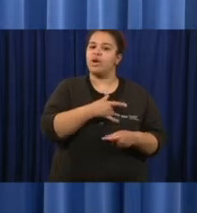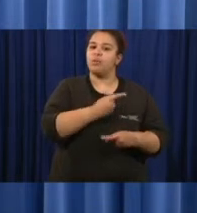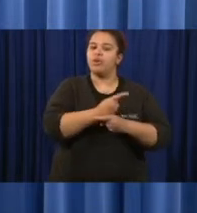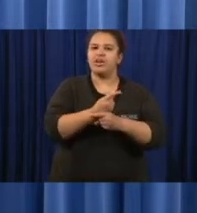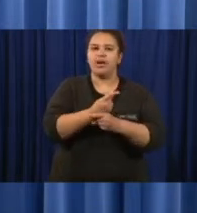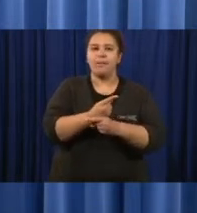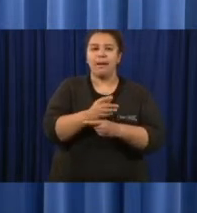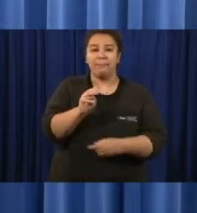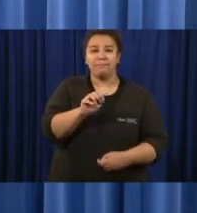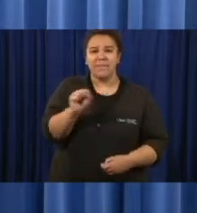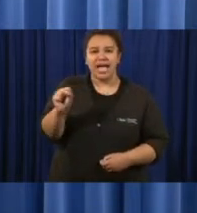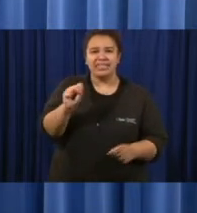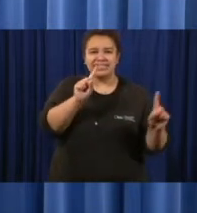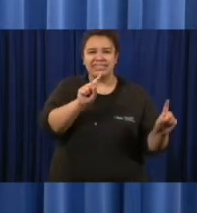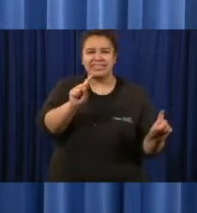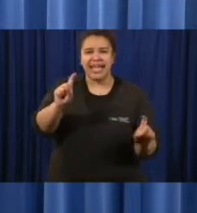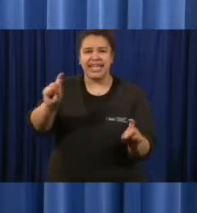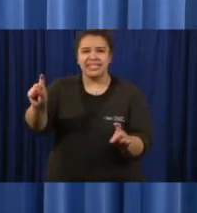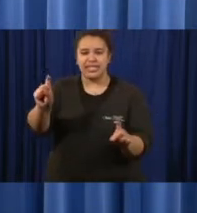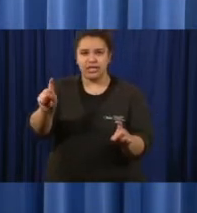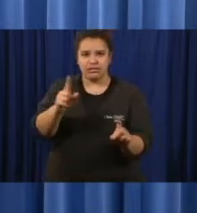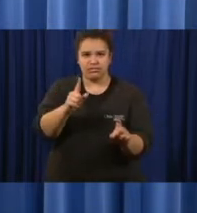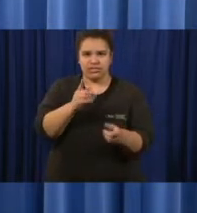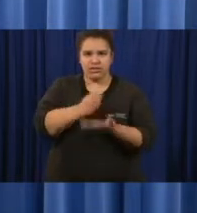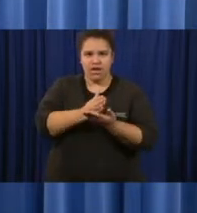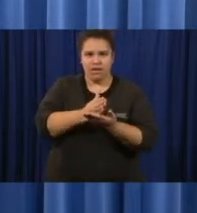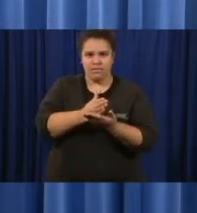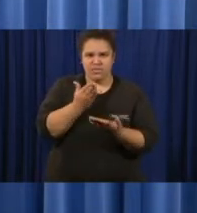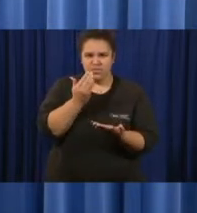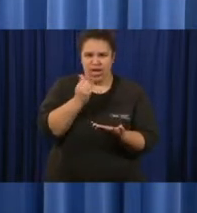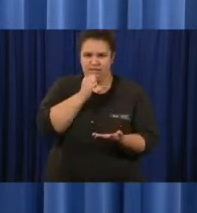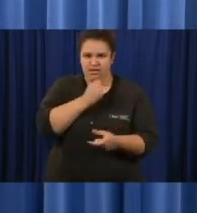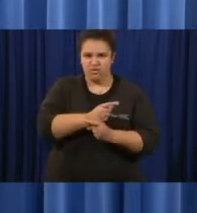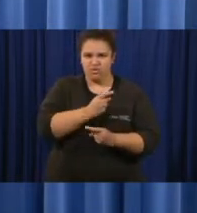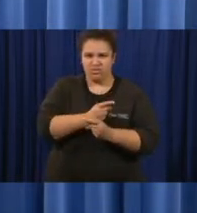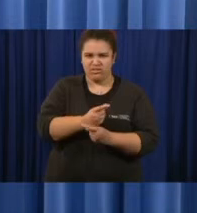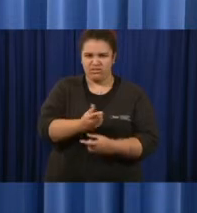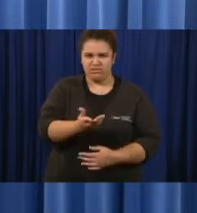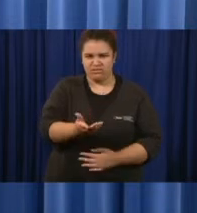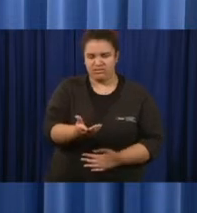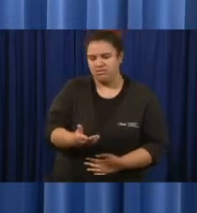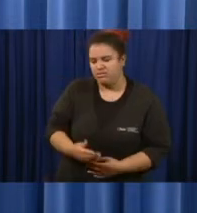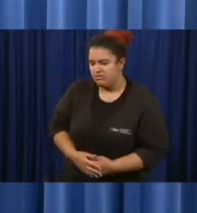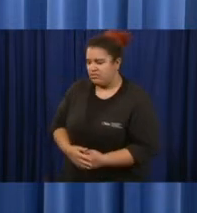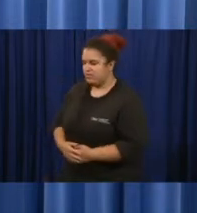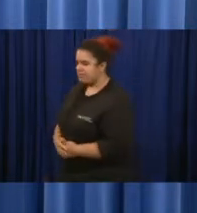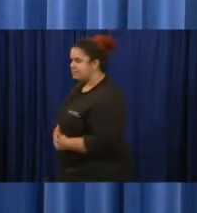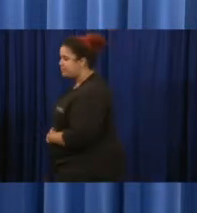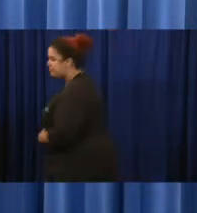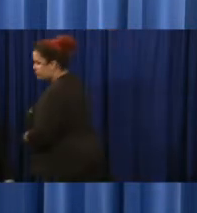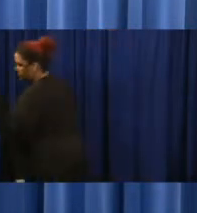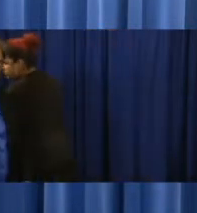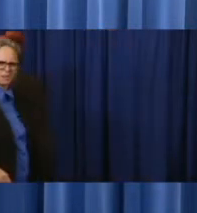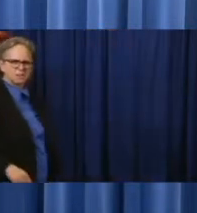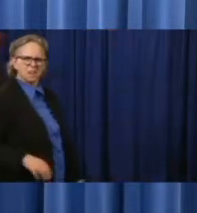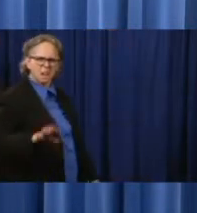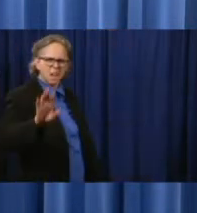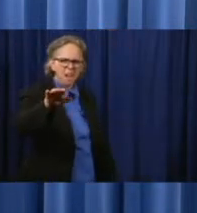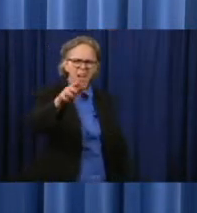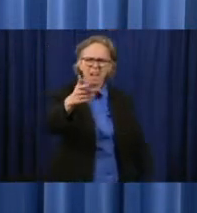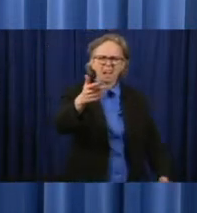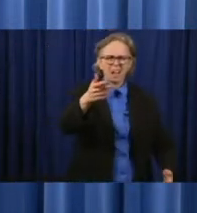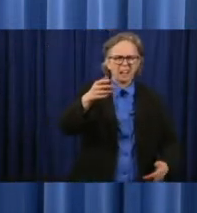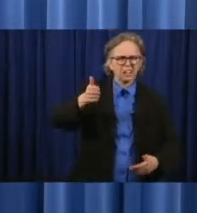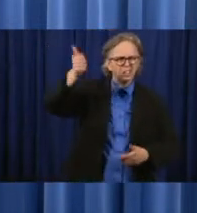Well, I think she addressed that. And she is not here. You can call her after this is over. I'm going to let